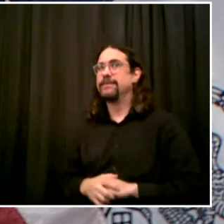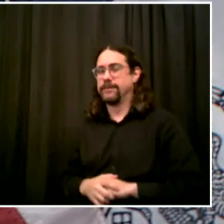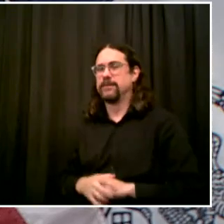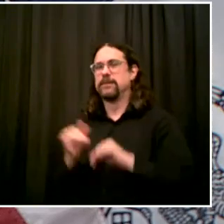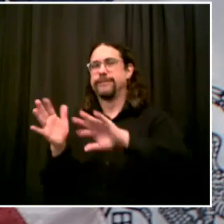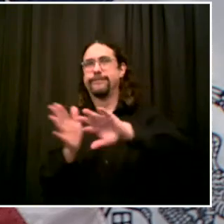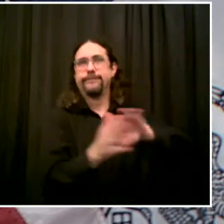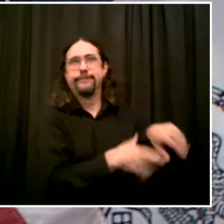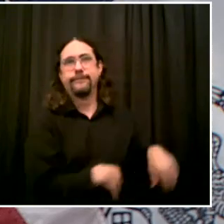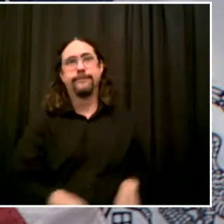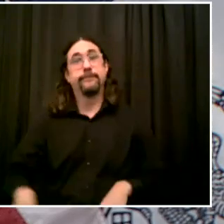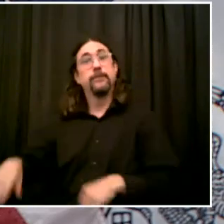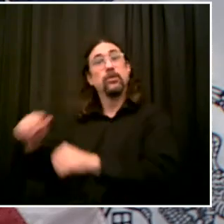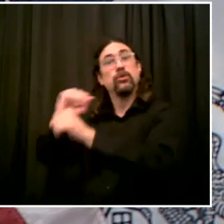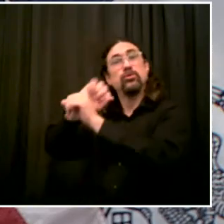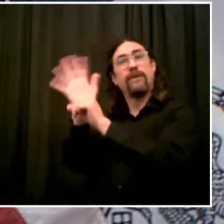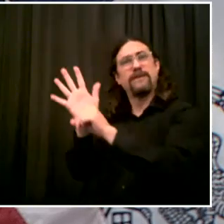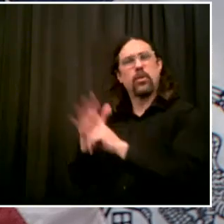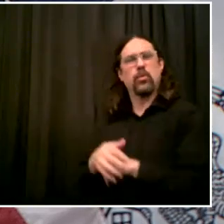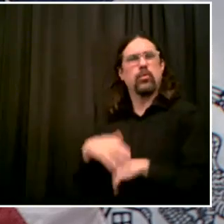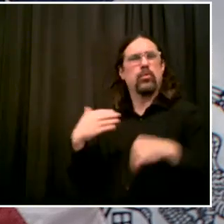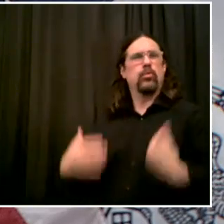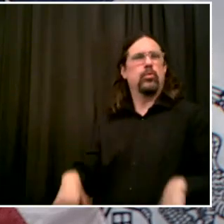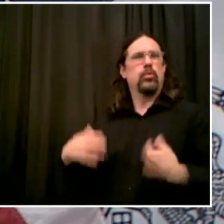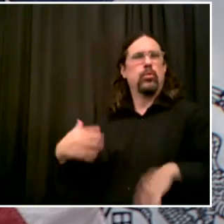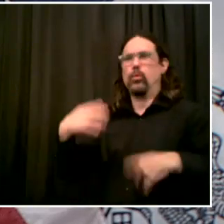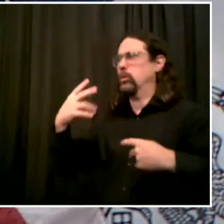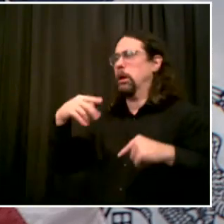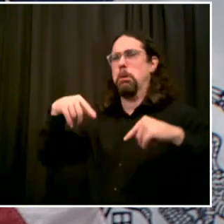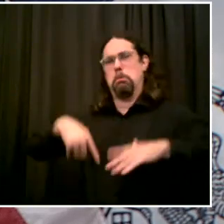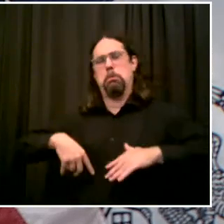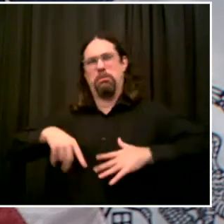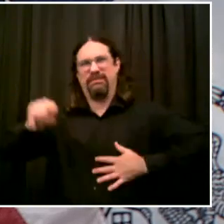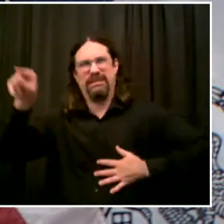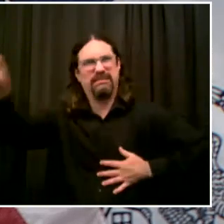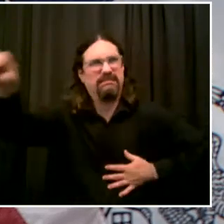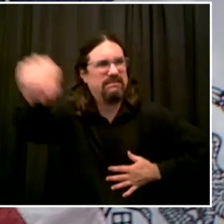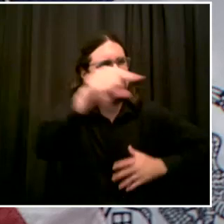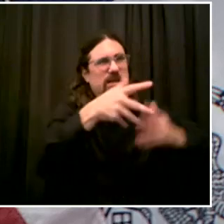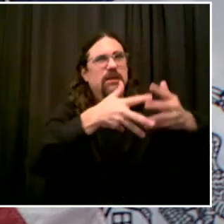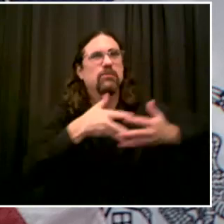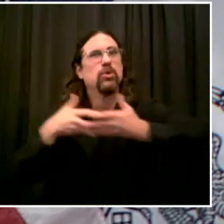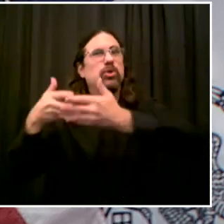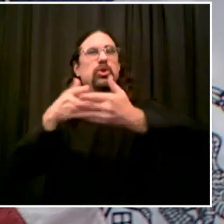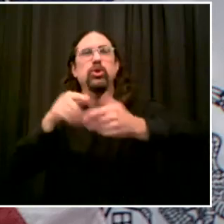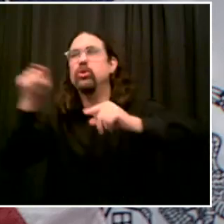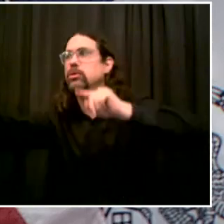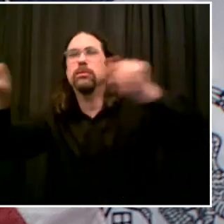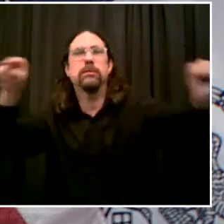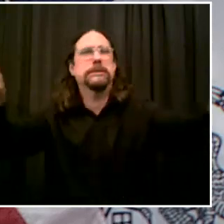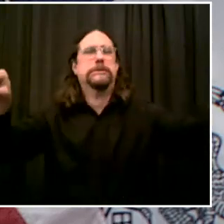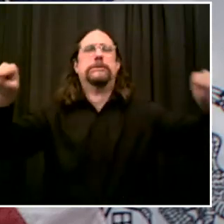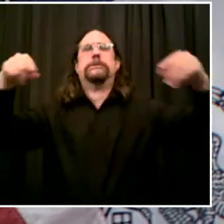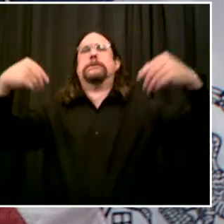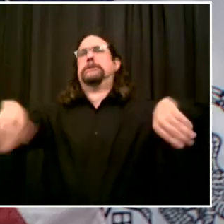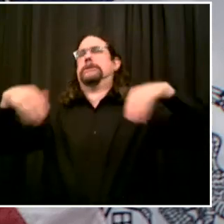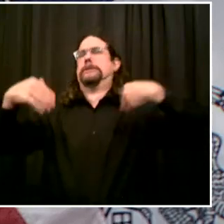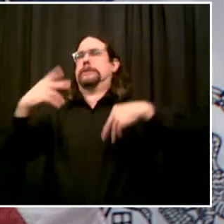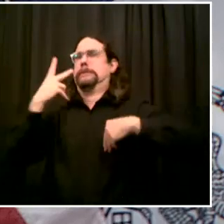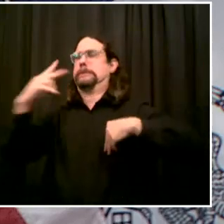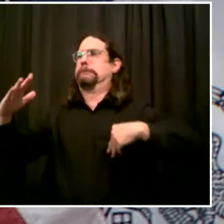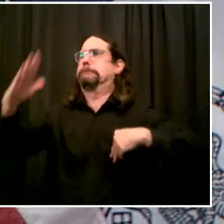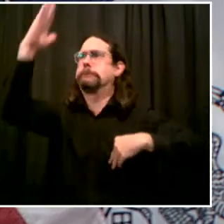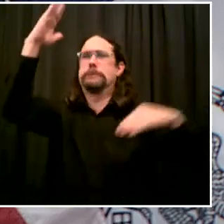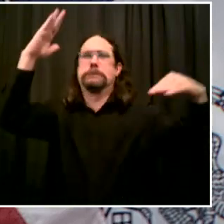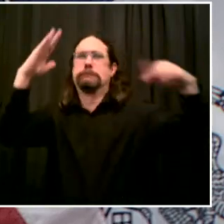the kind of resurgence that we've seen in so many states. It gives you a lot of pause about where we are going, all of us, in the future.